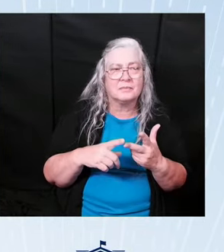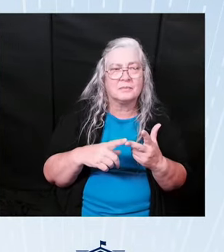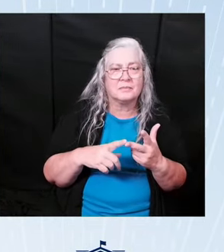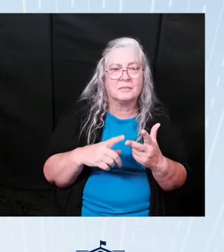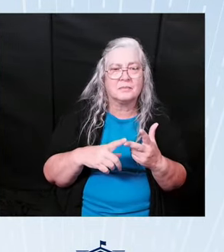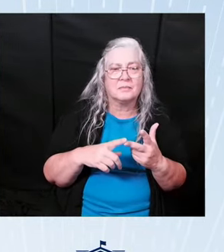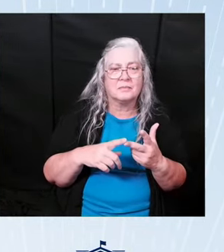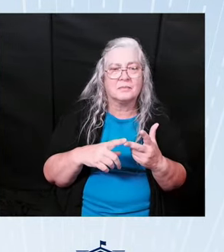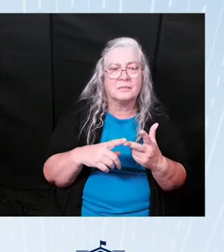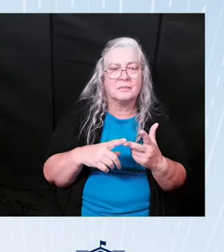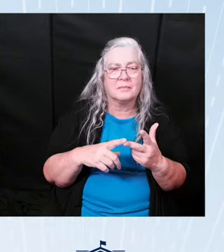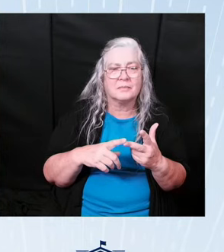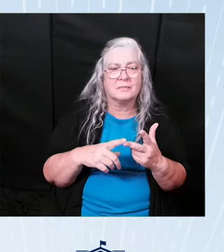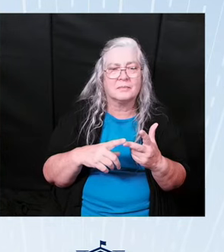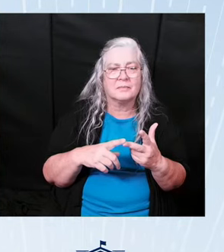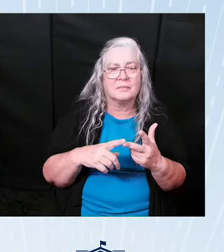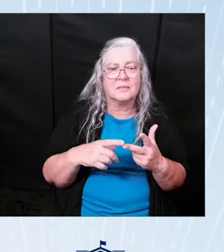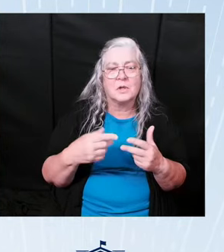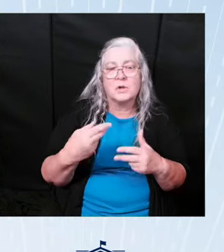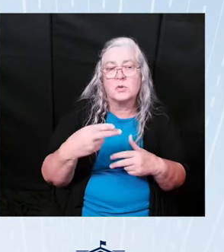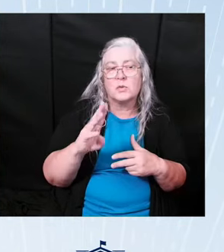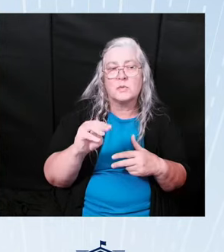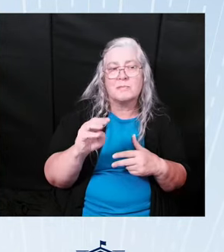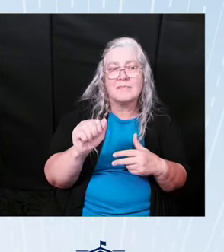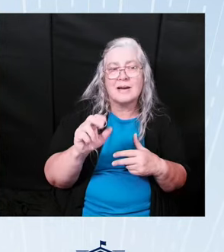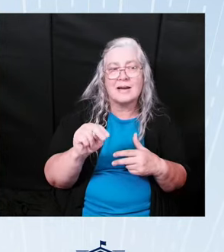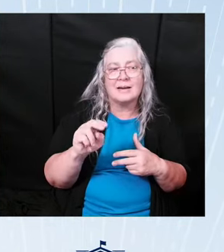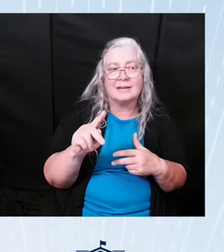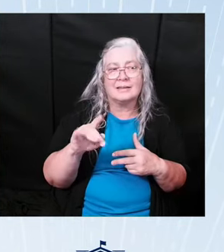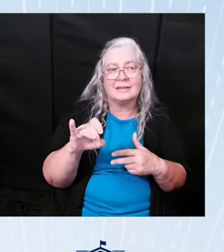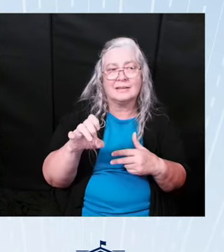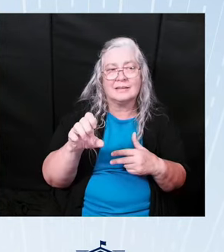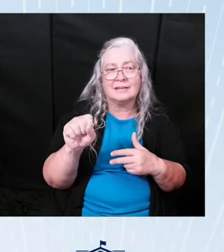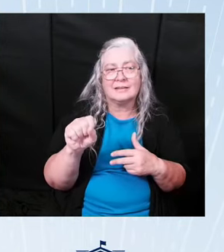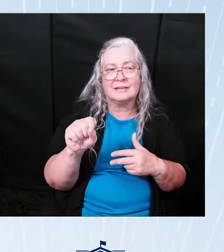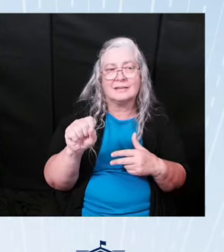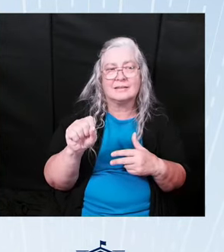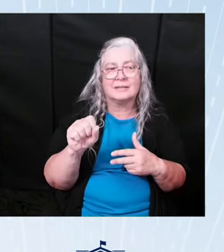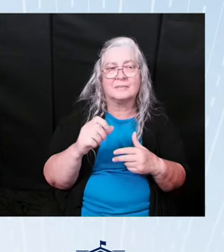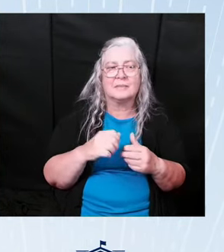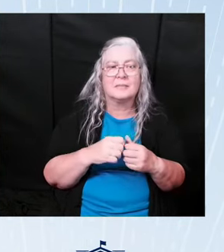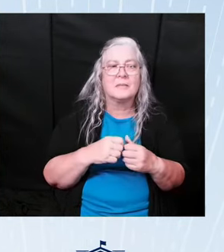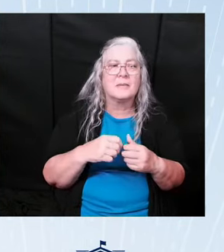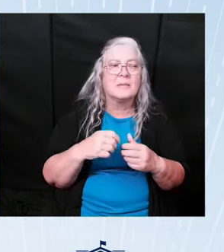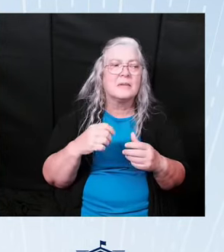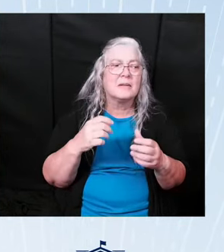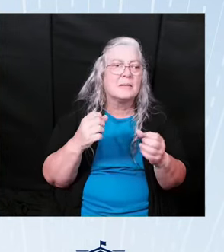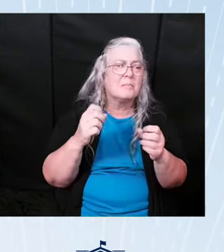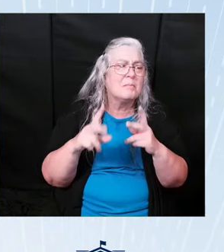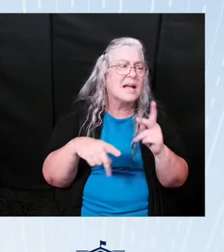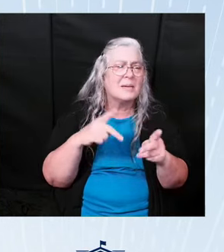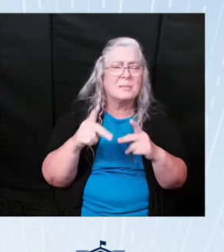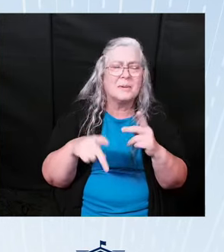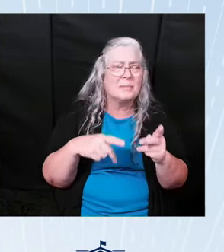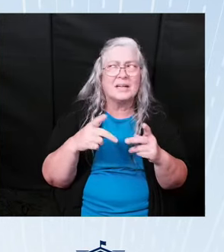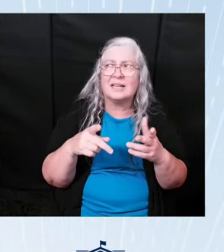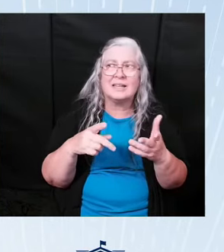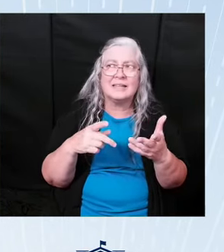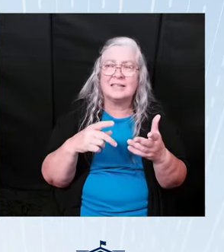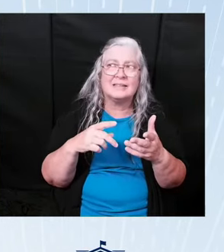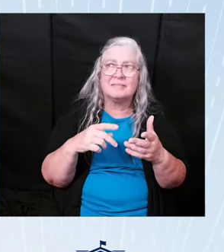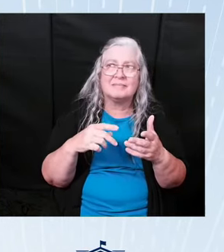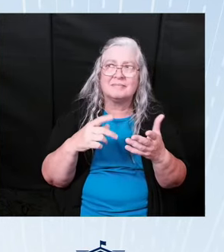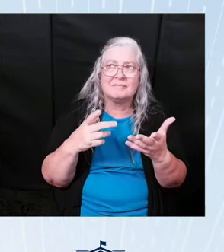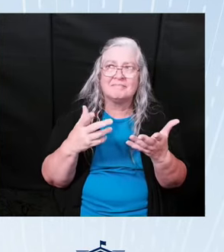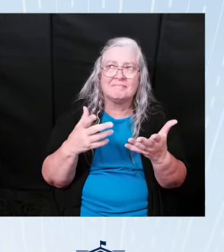I think people get lost in process and the stuff and all of that, and we lose sight of why we're doing this work, which is the people who live in